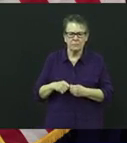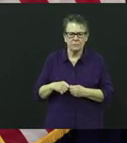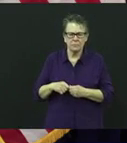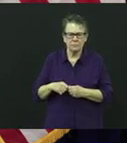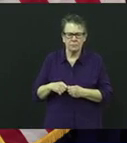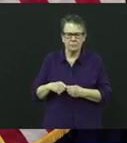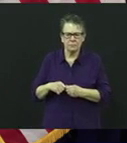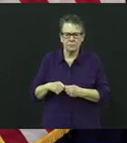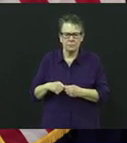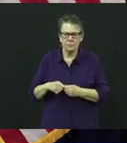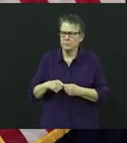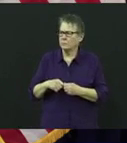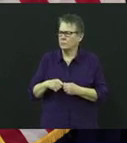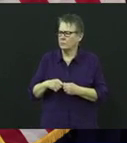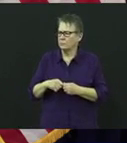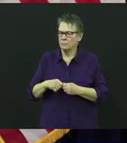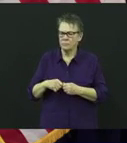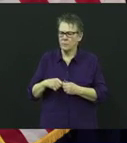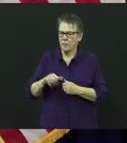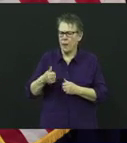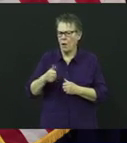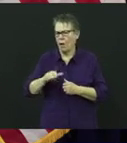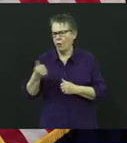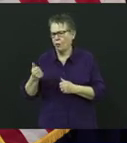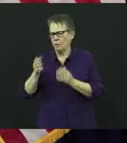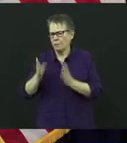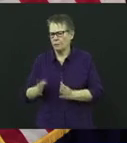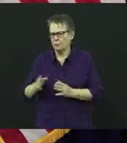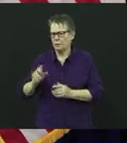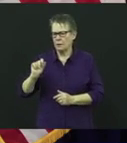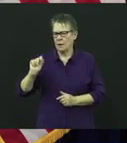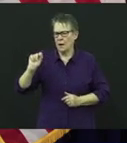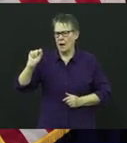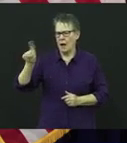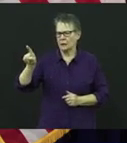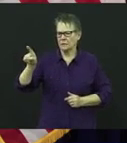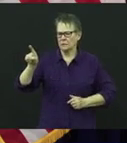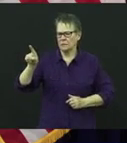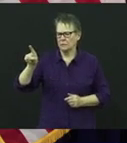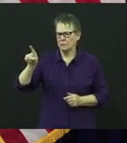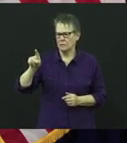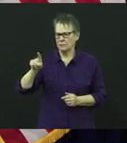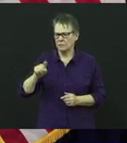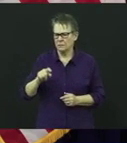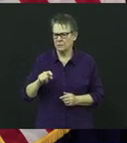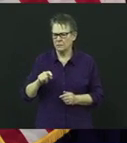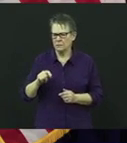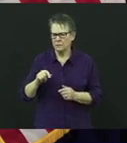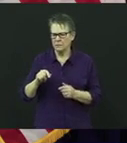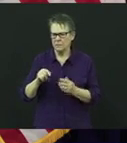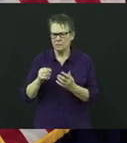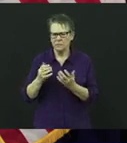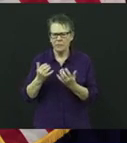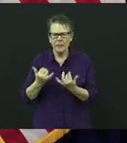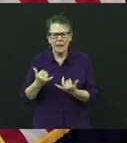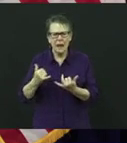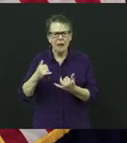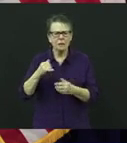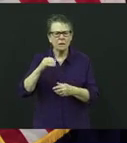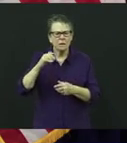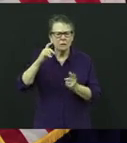those will work? Who's going to staff them, considering the limited staffing levels at our existing hospitals, the supplies for